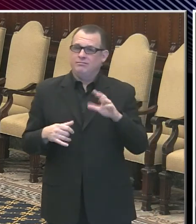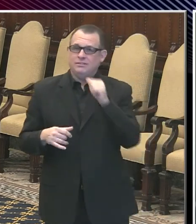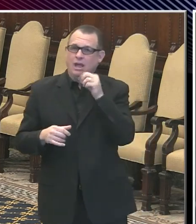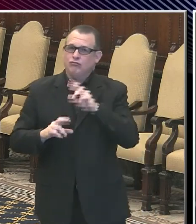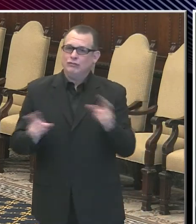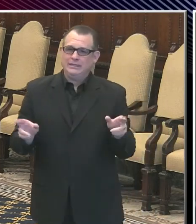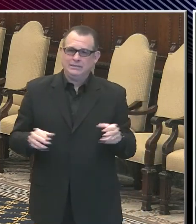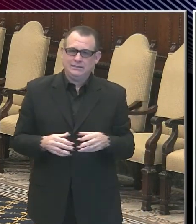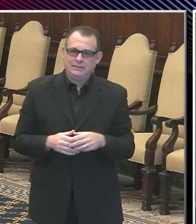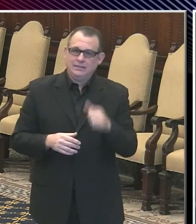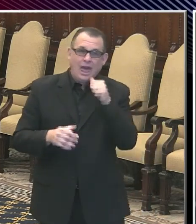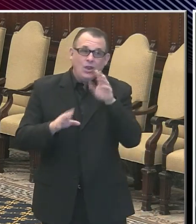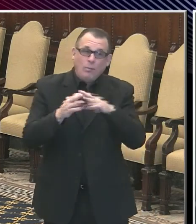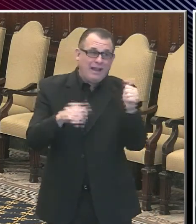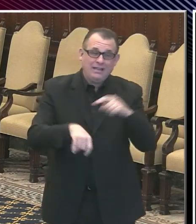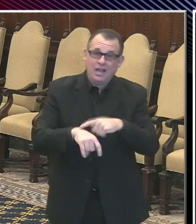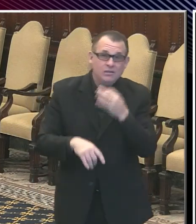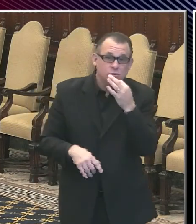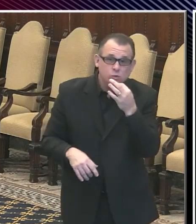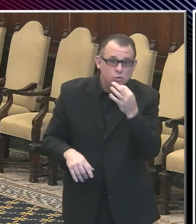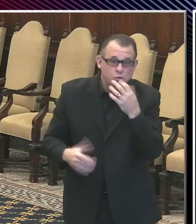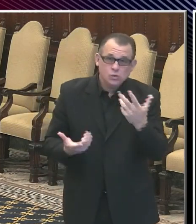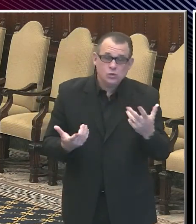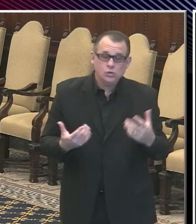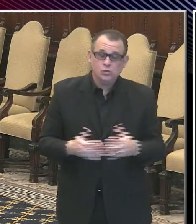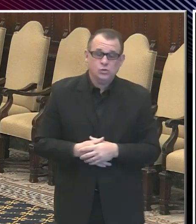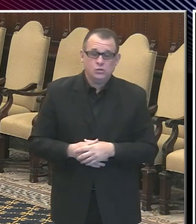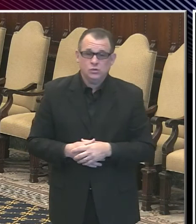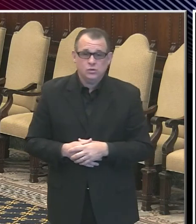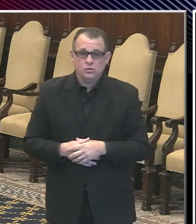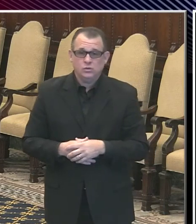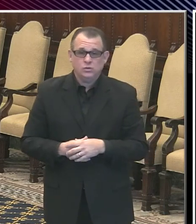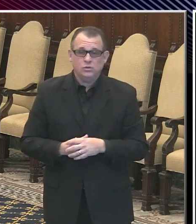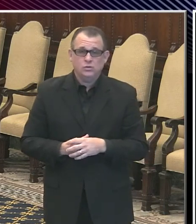soon, so we have time to figure that out. Okay, thank you. That's all I had.